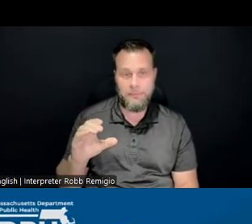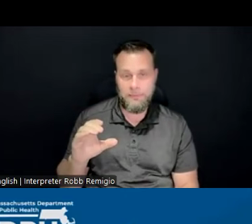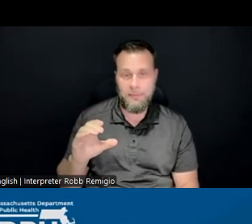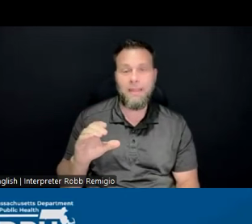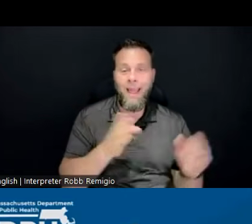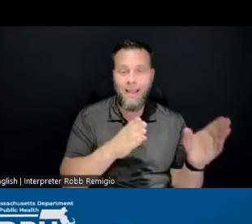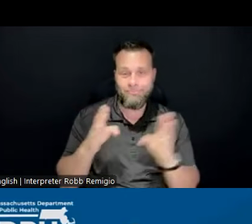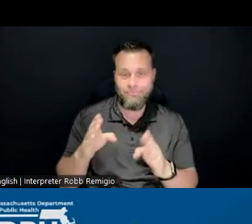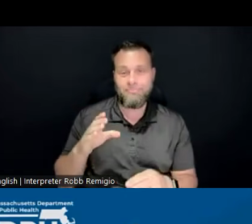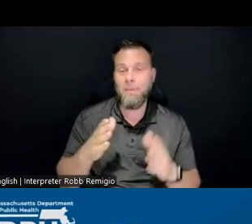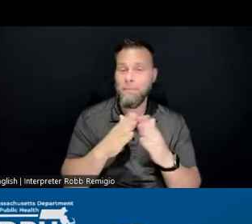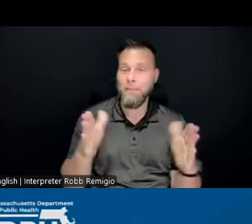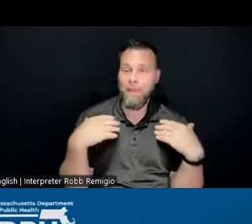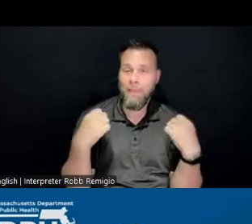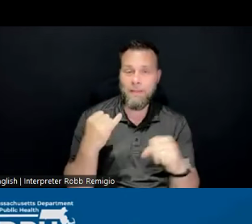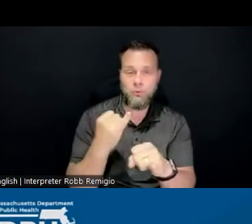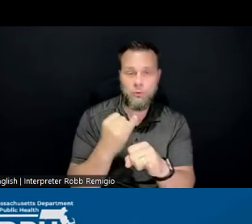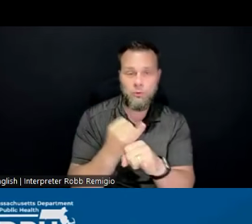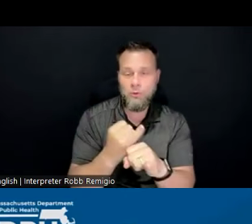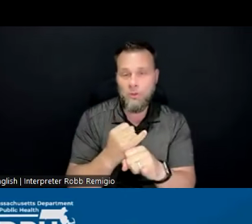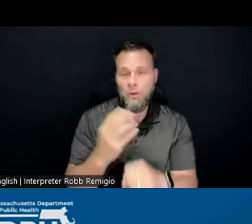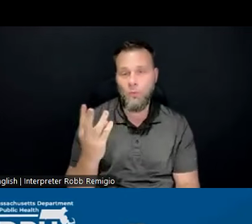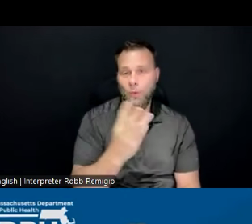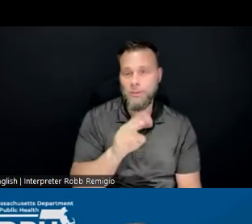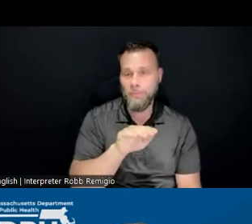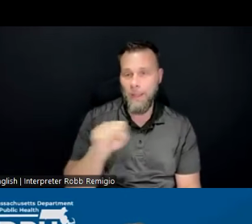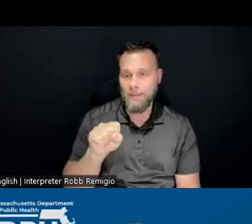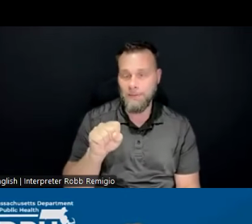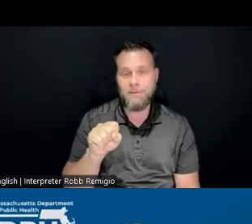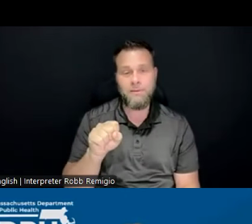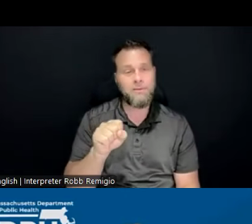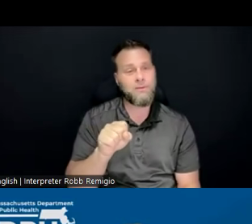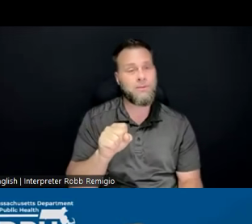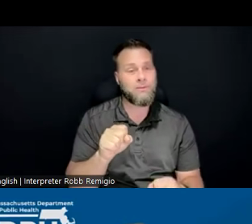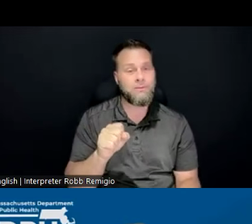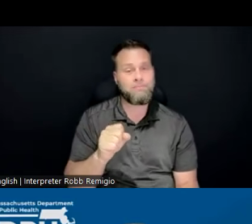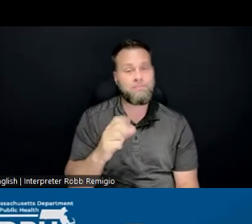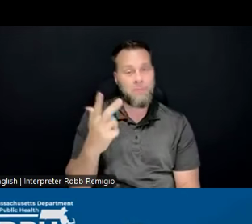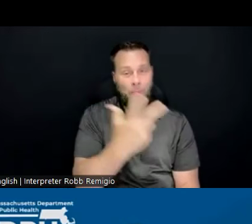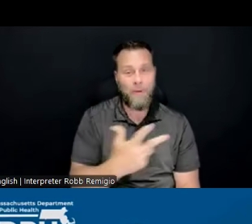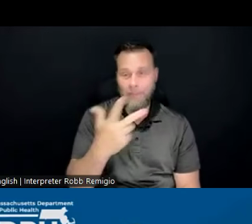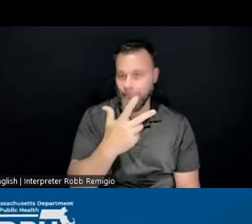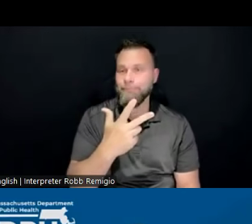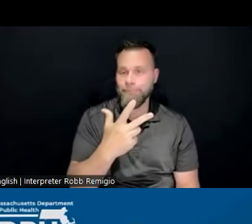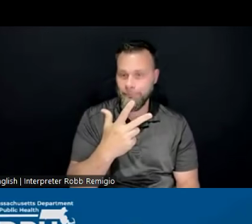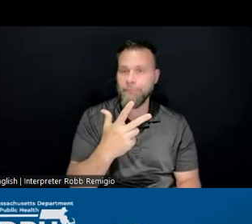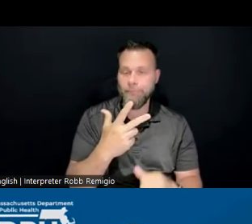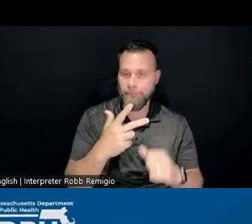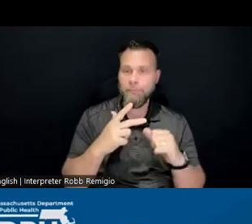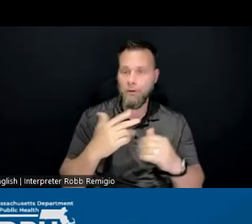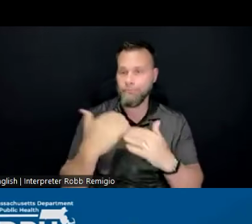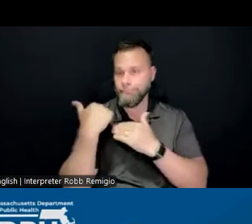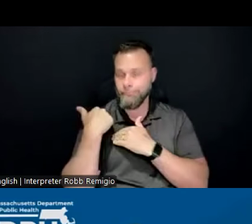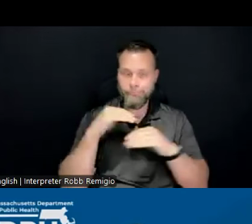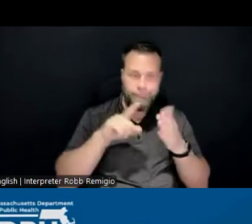Public Health Institute of Western Massachusetts, who are the ones who are doing a lot of the data and action work